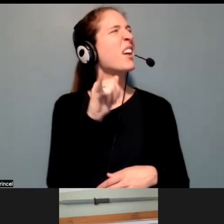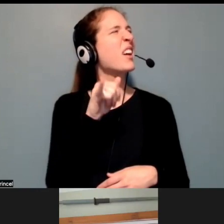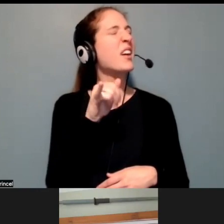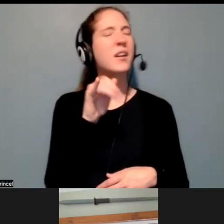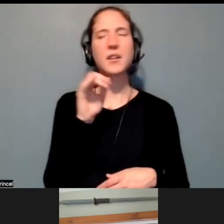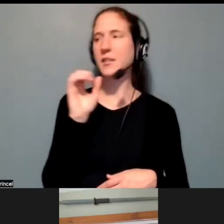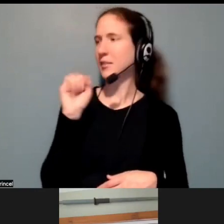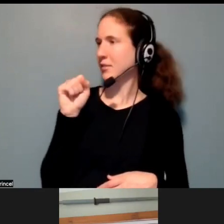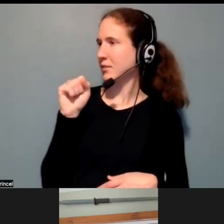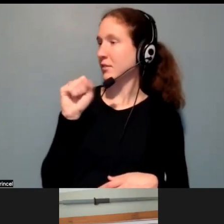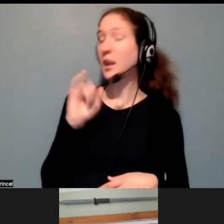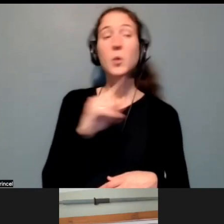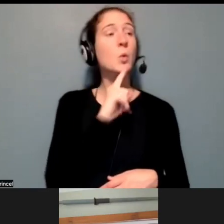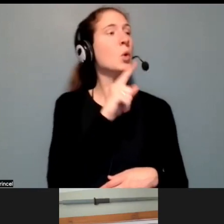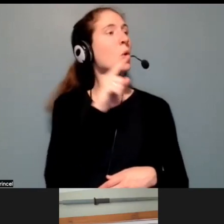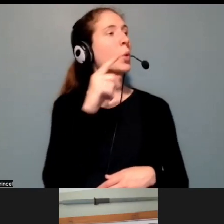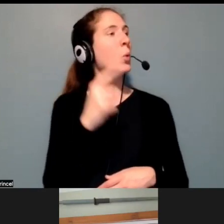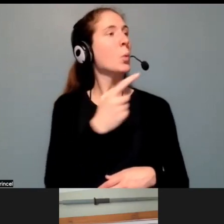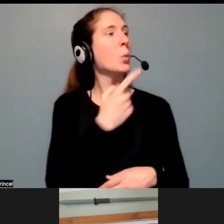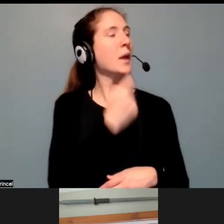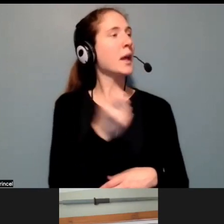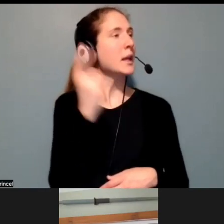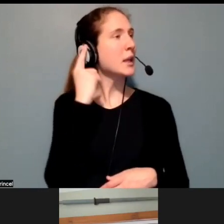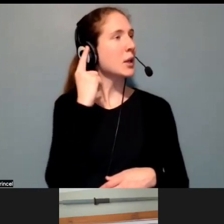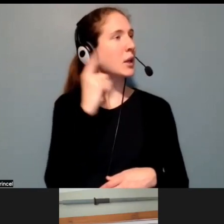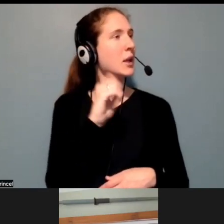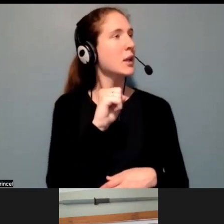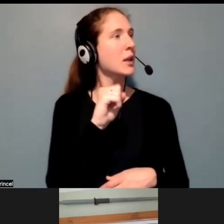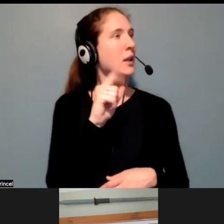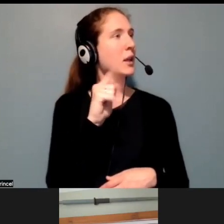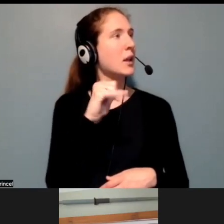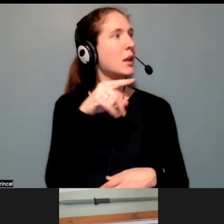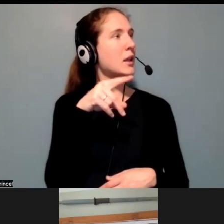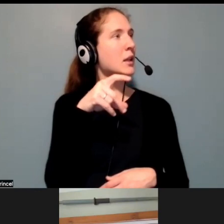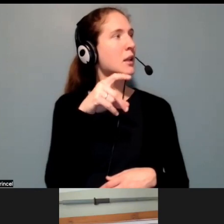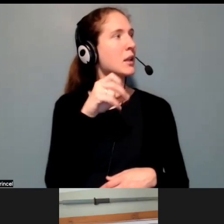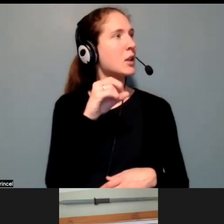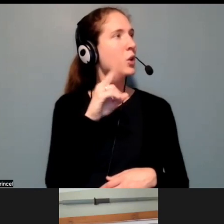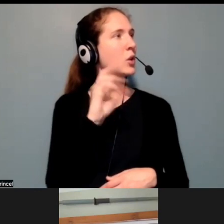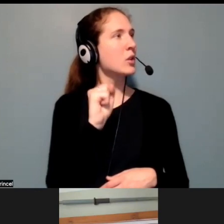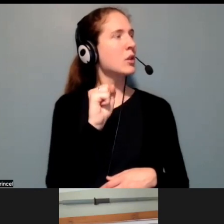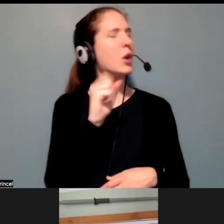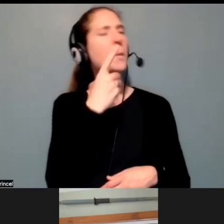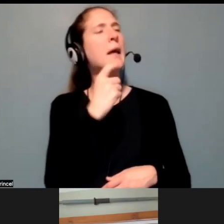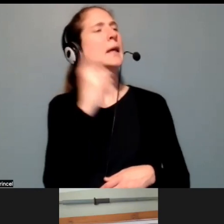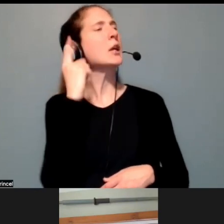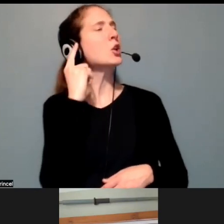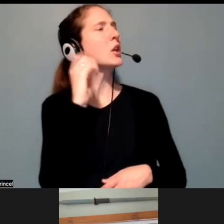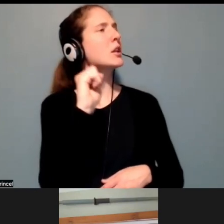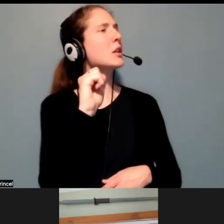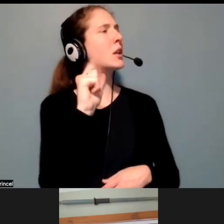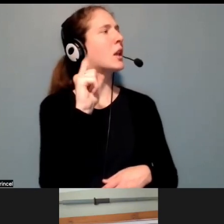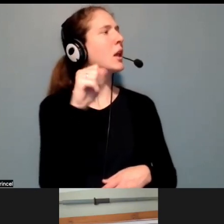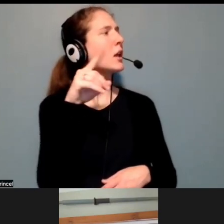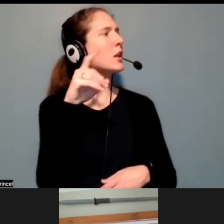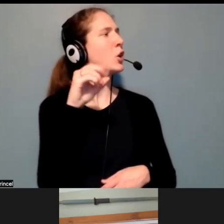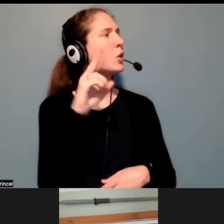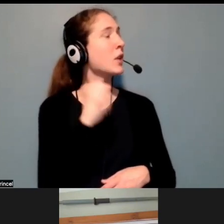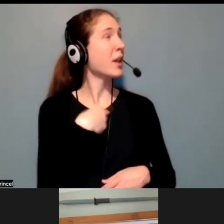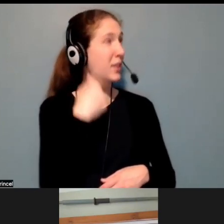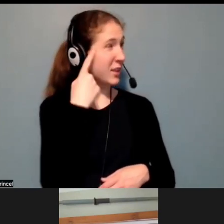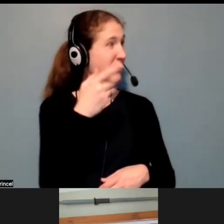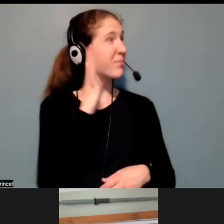were red-eared sliders, and from a certain age back, it seems like I think everybody must have had one,